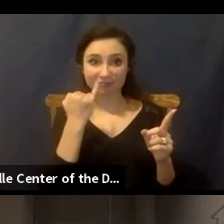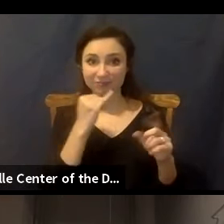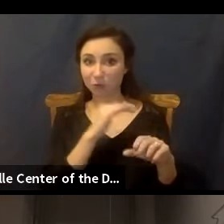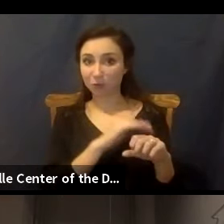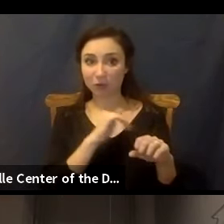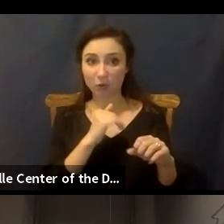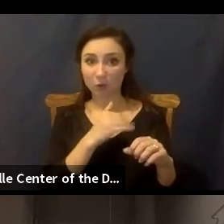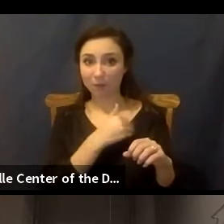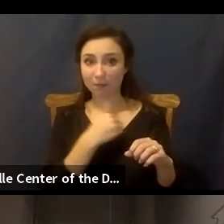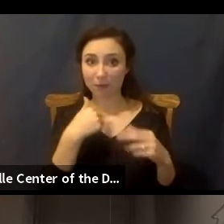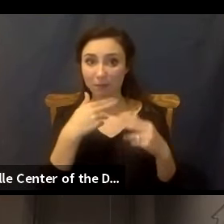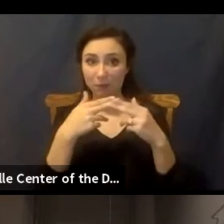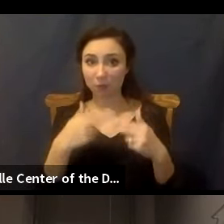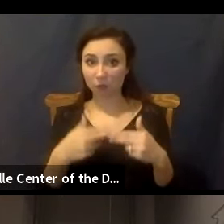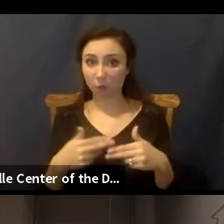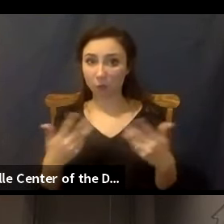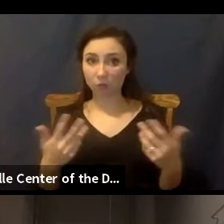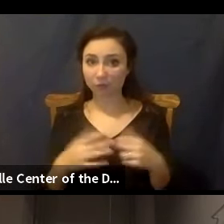of the roll, but